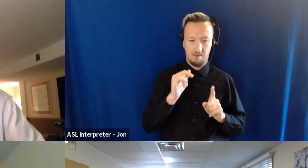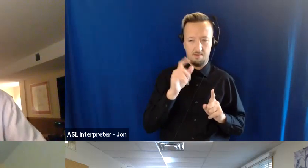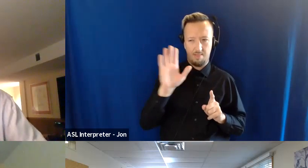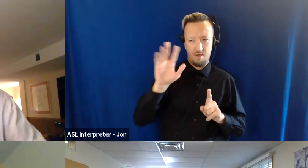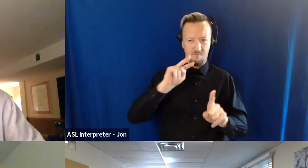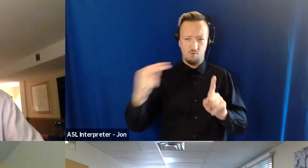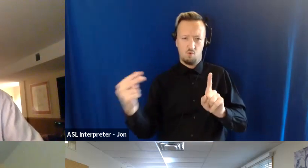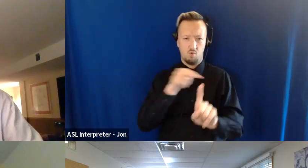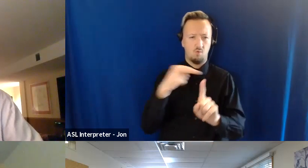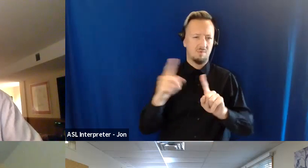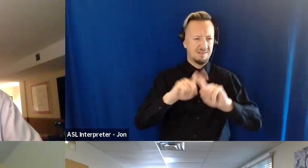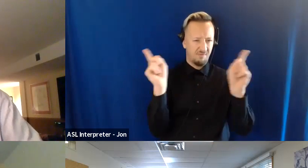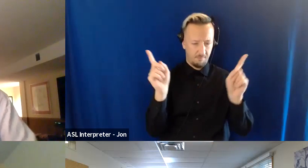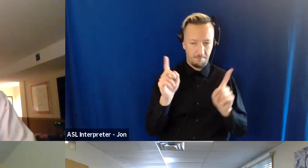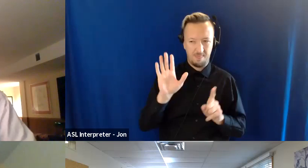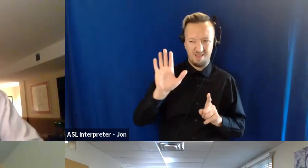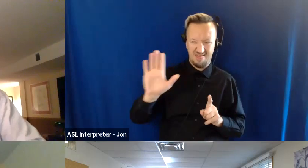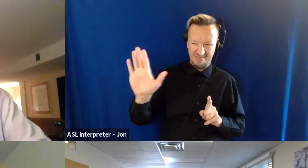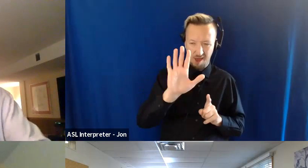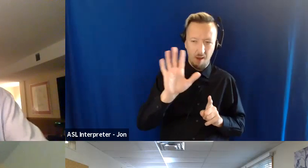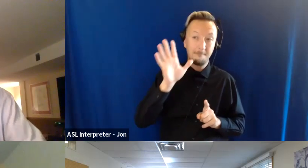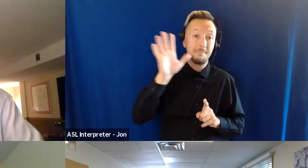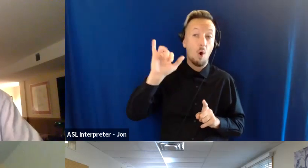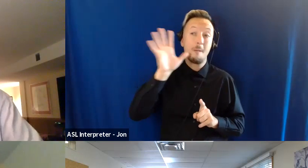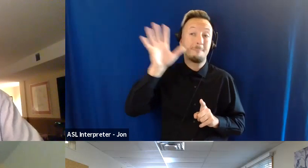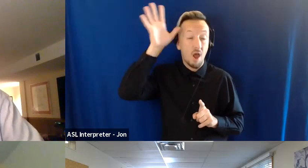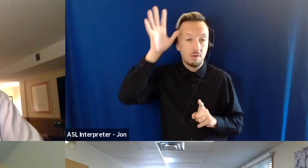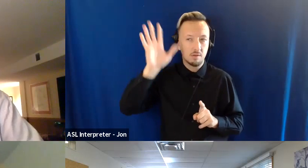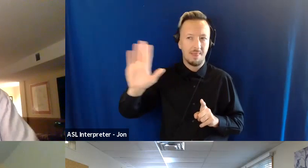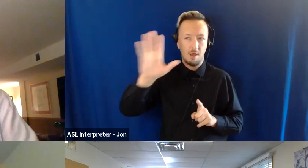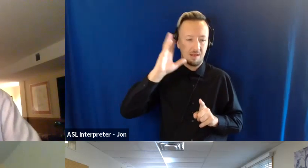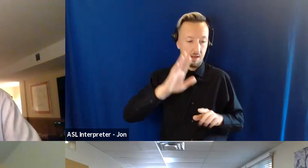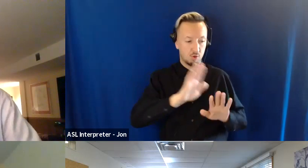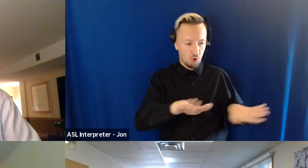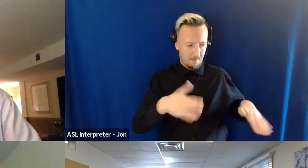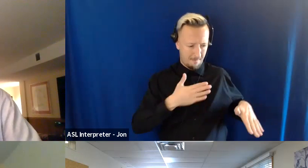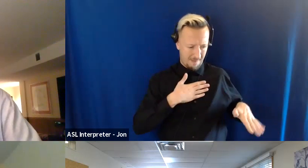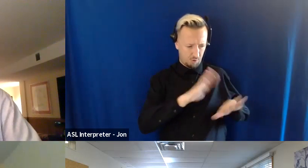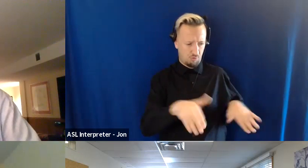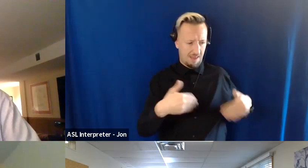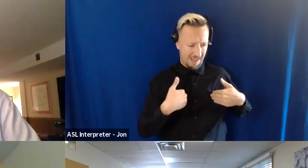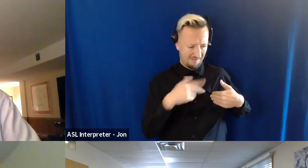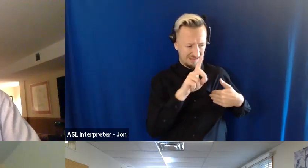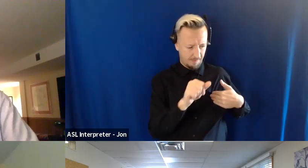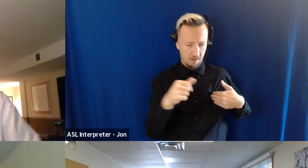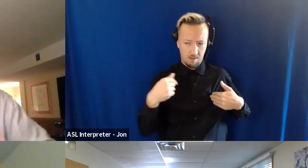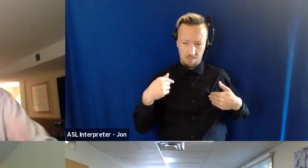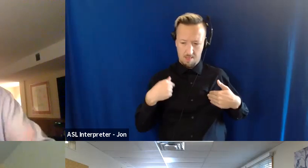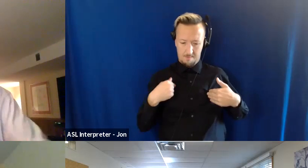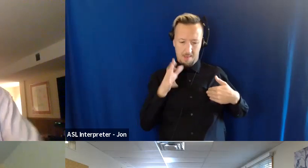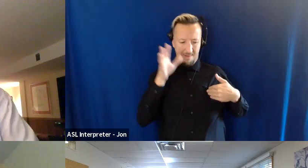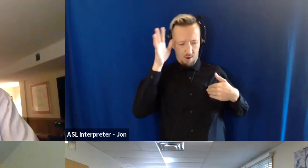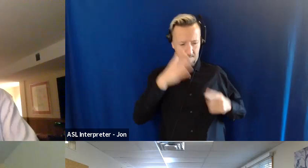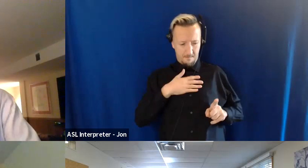that used their experience as parents to encourage their sons and daughters with disabilities to be more independent and